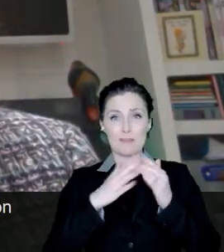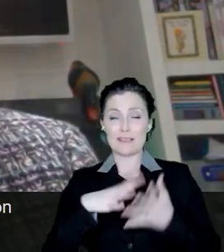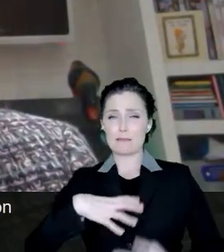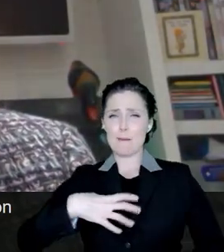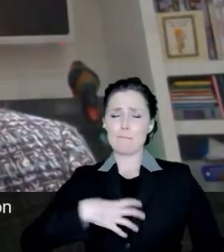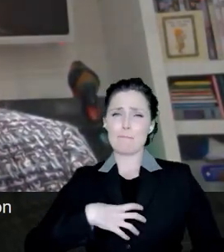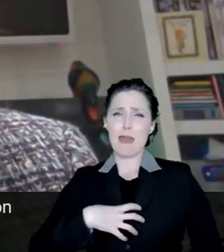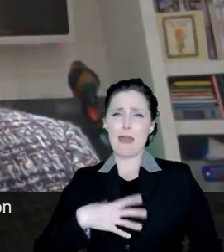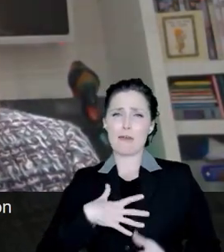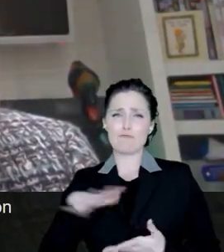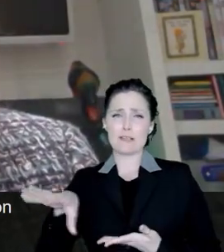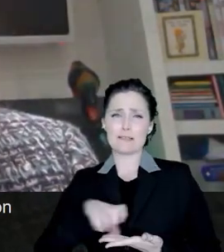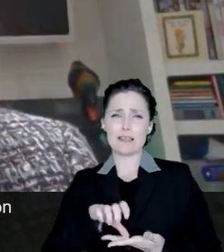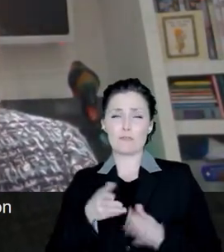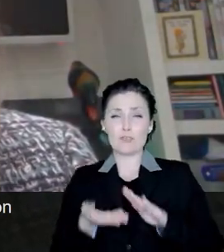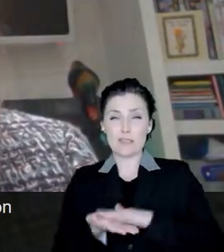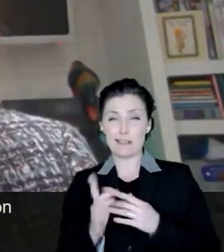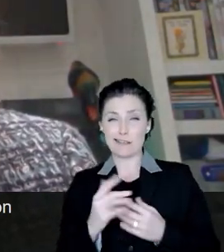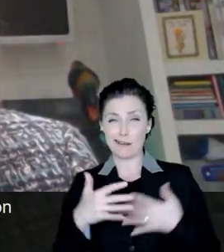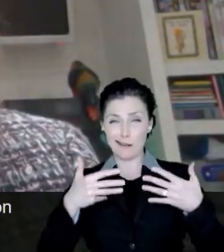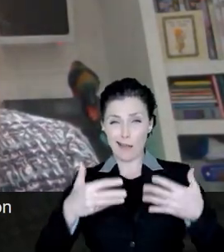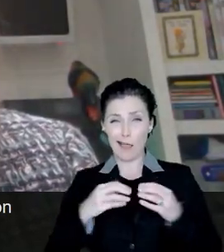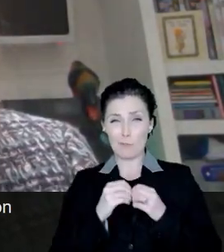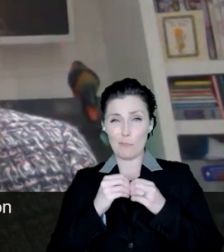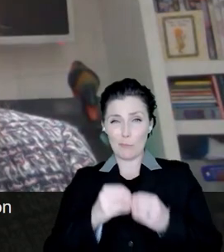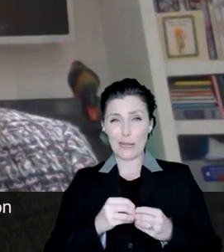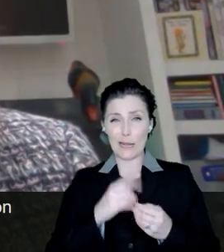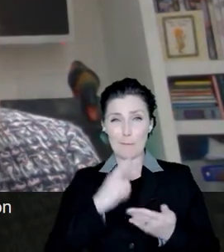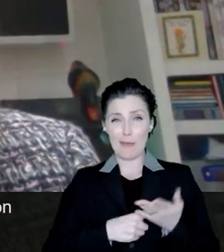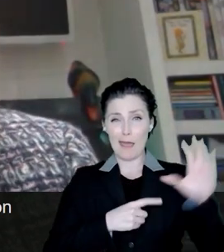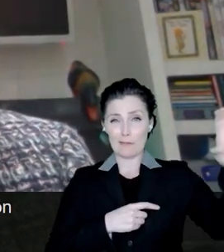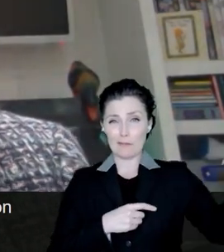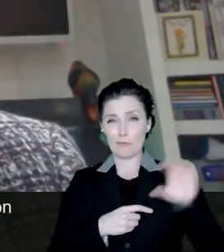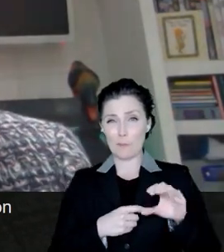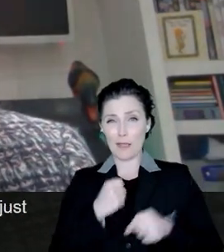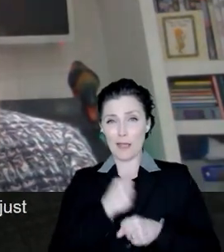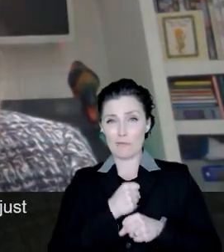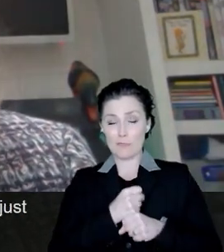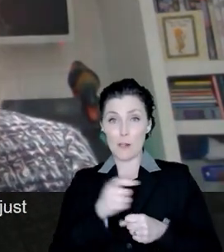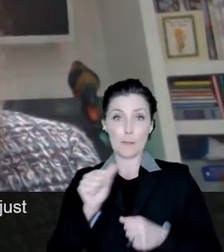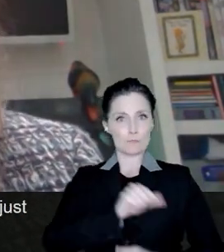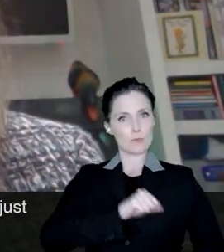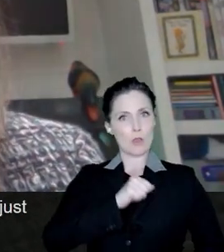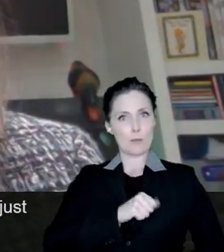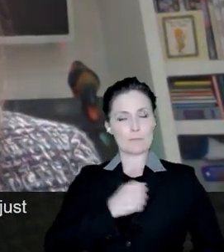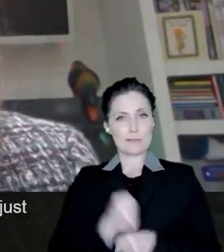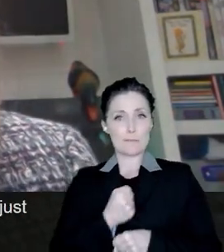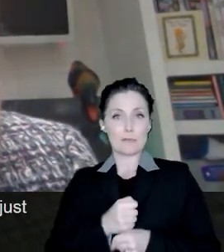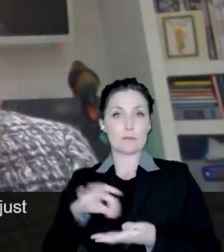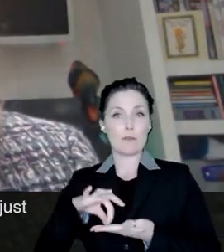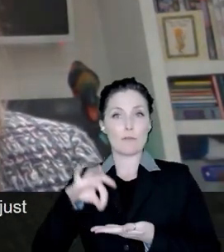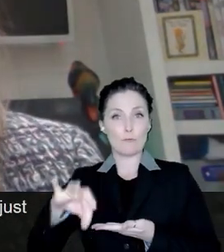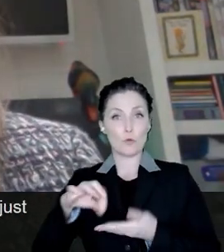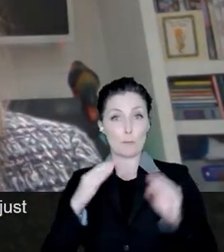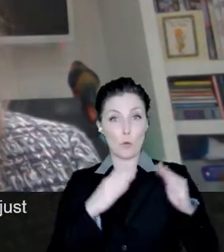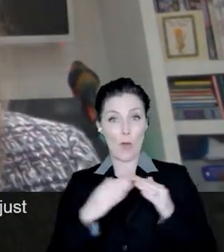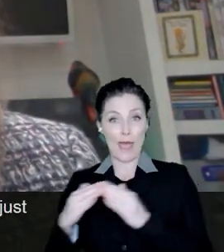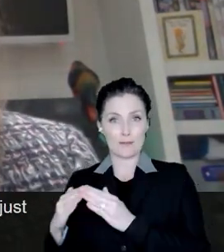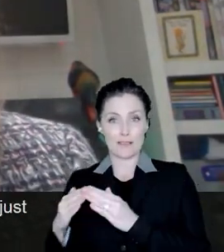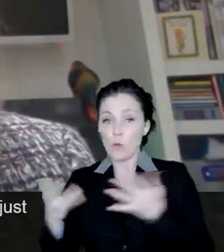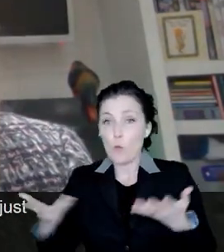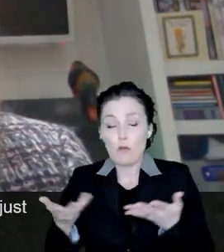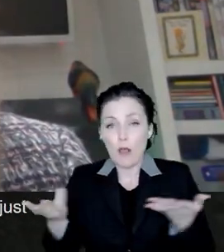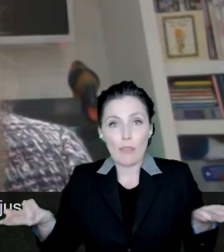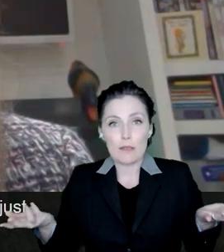under £9 billion from the government and has promised to build affordable houses. Where are they?